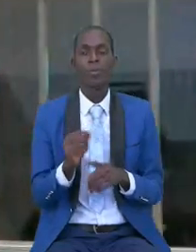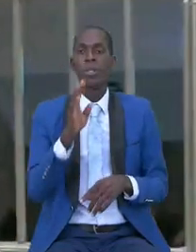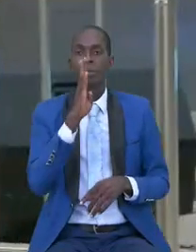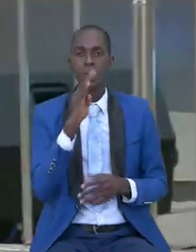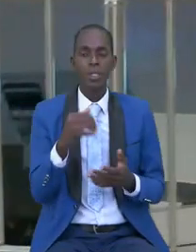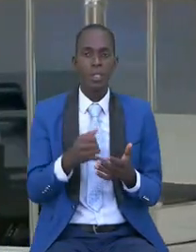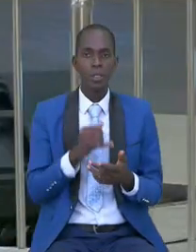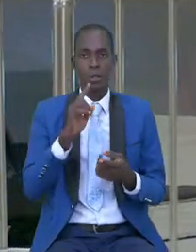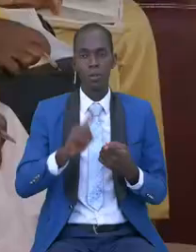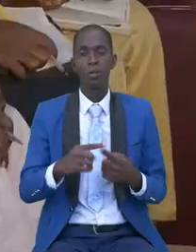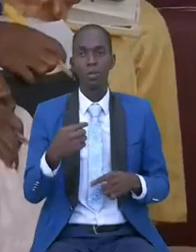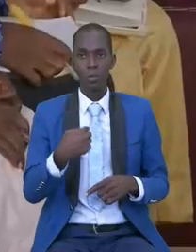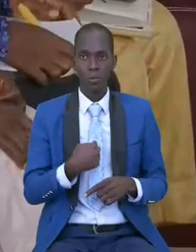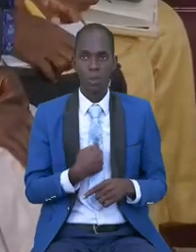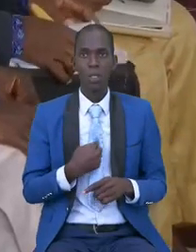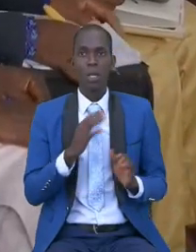again.